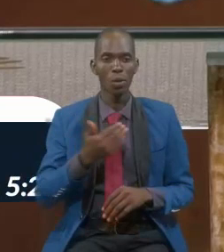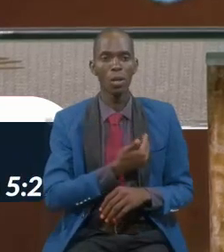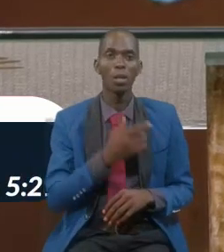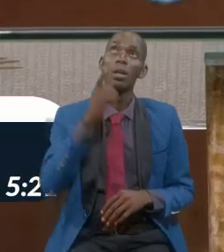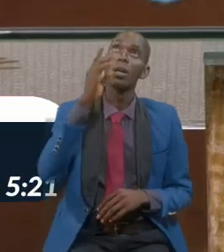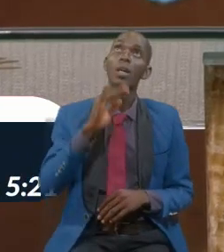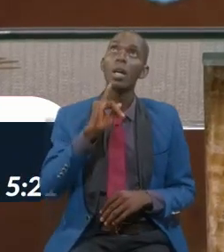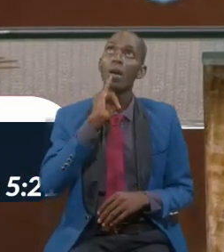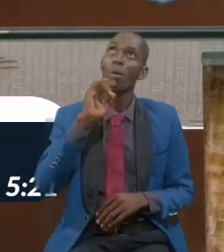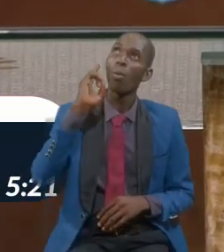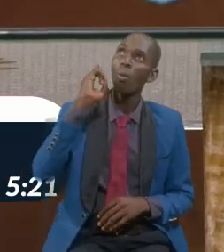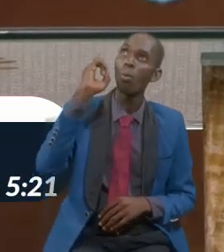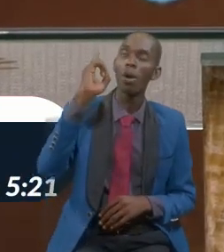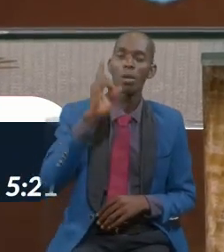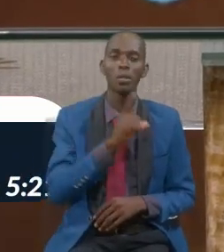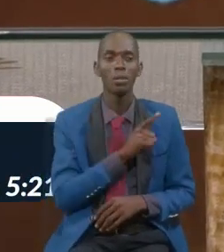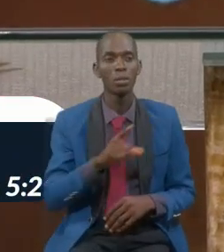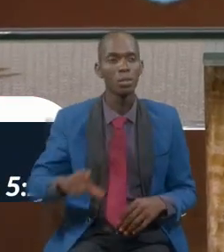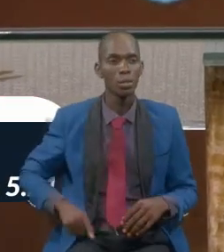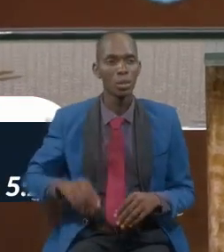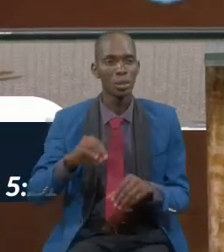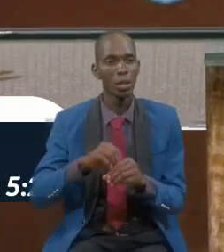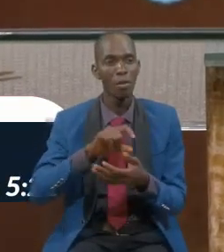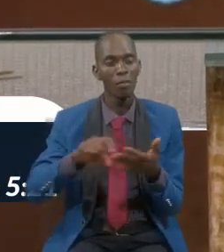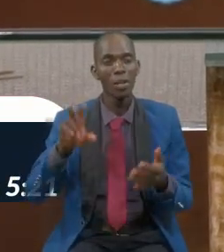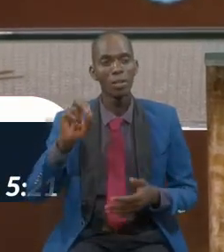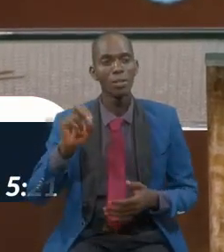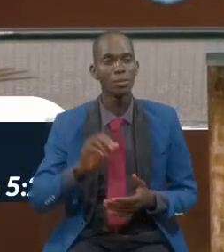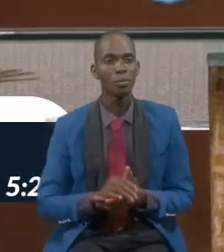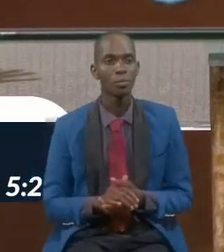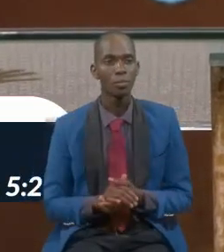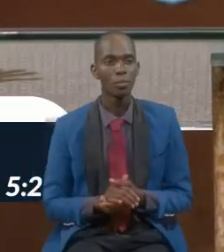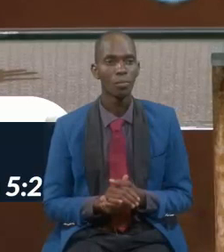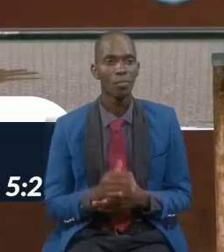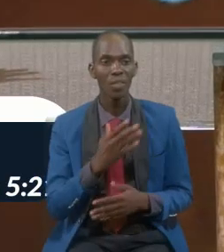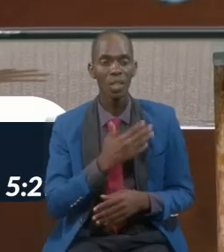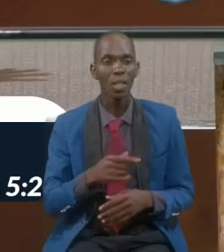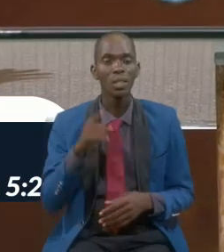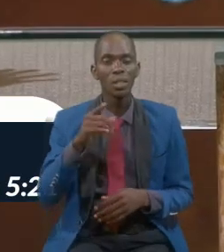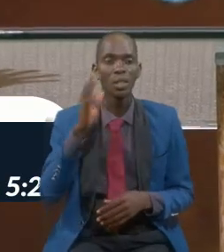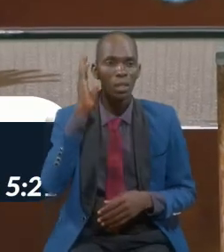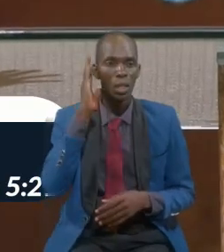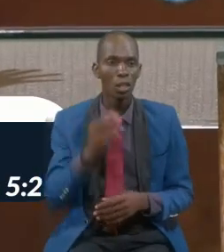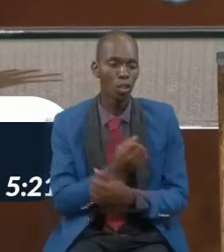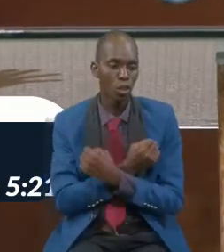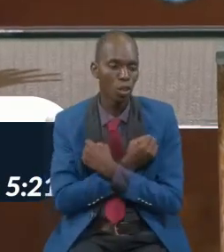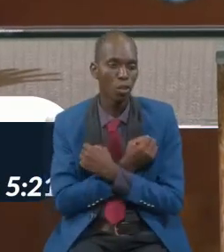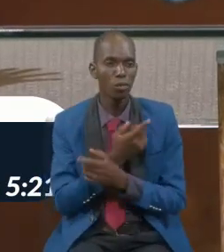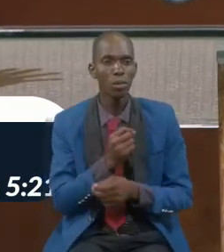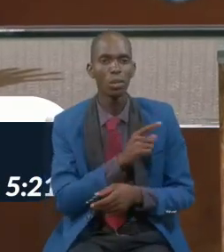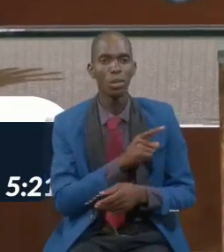our God is one Lord ver in ver and thou shal